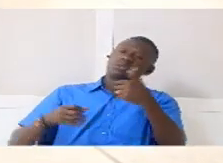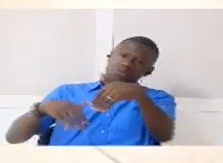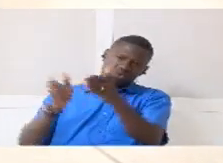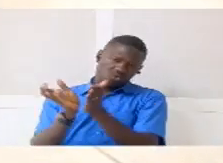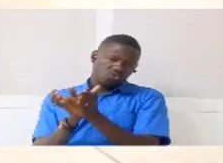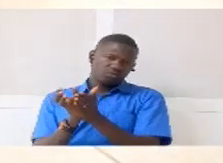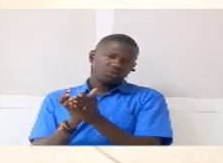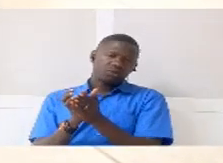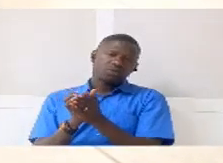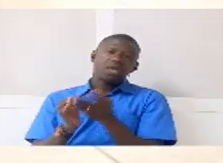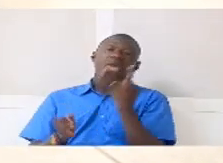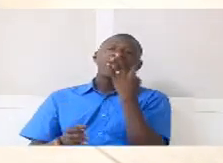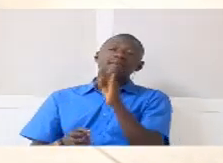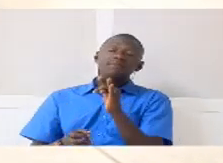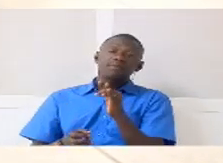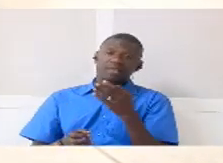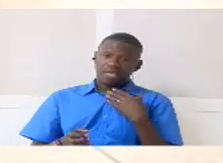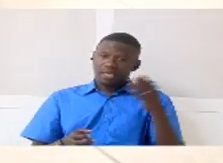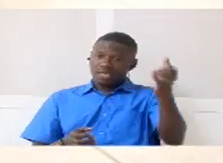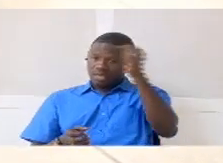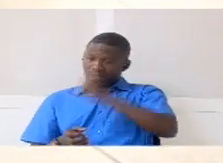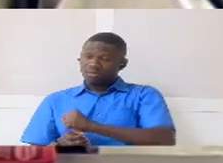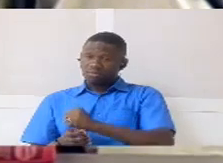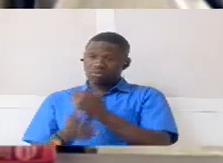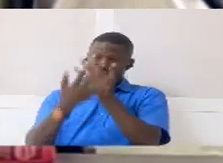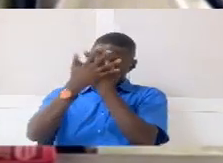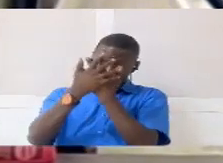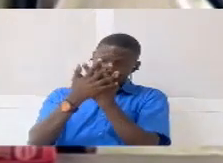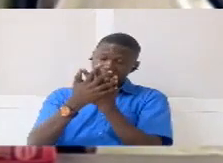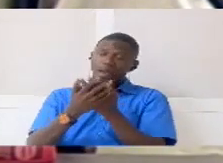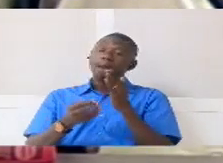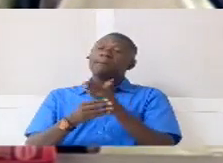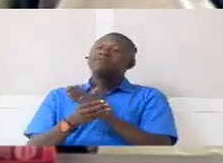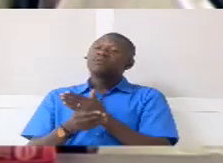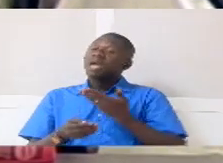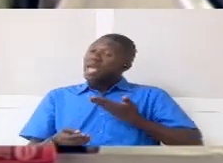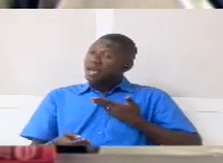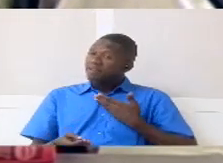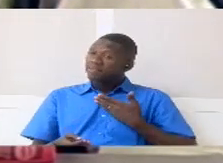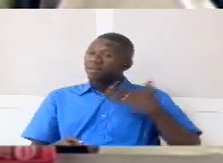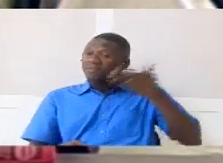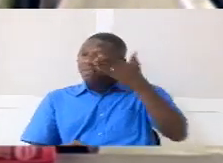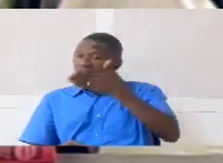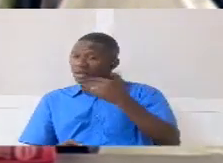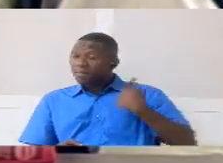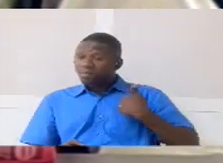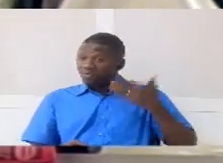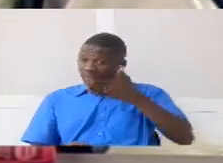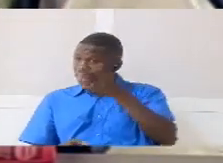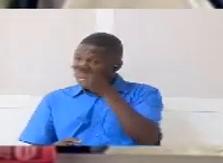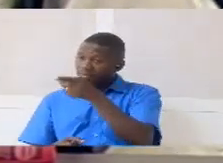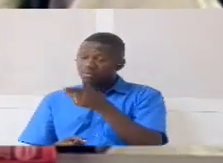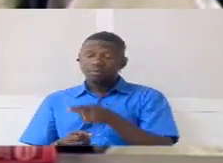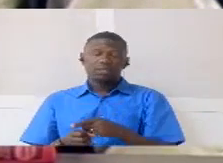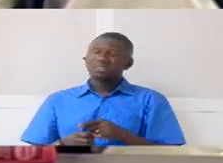wol nasana kasokono. When they came into the prison. Jani be visit sula kamele. Before they got visitors, it takes a long time.